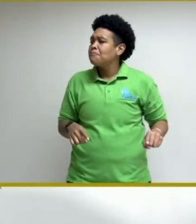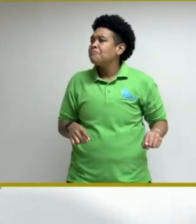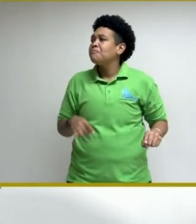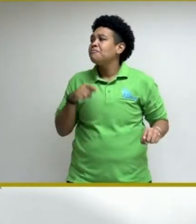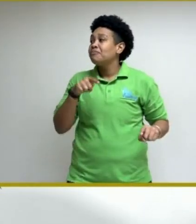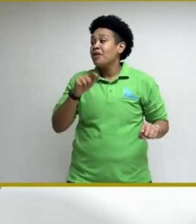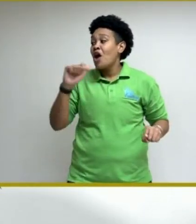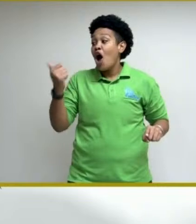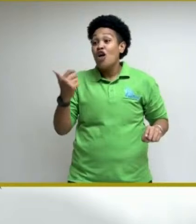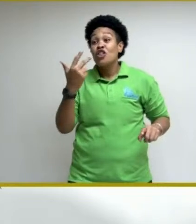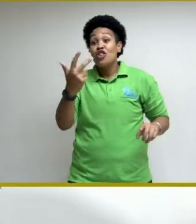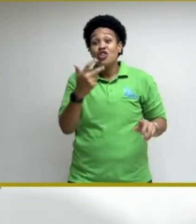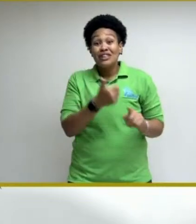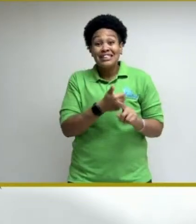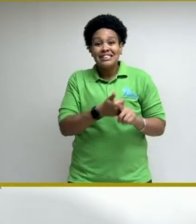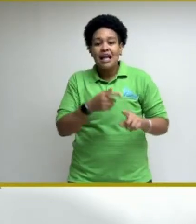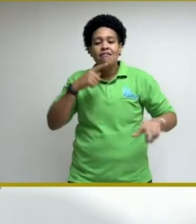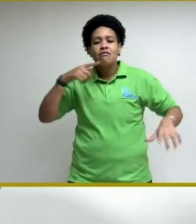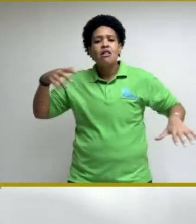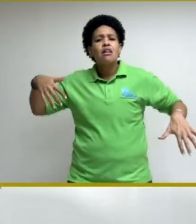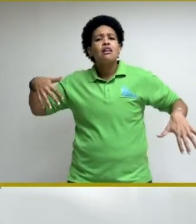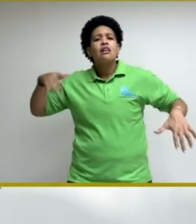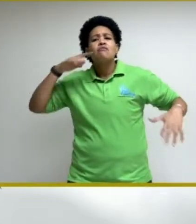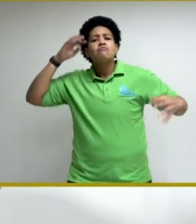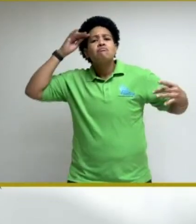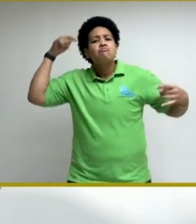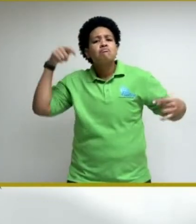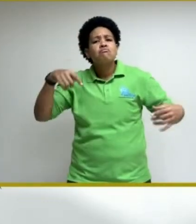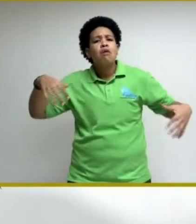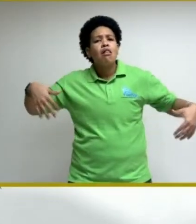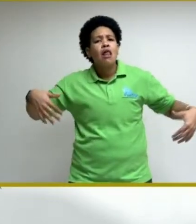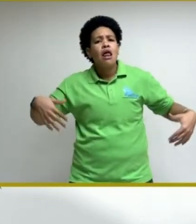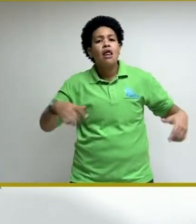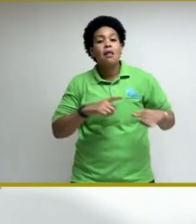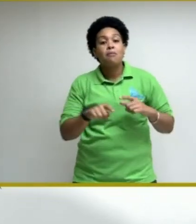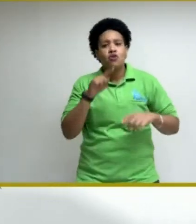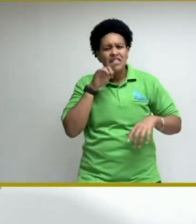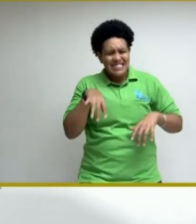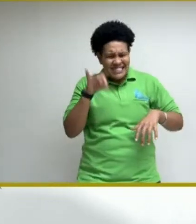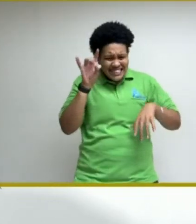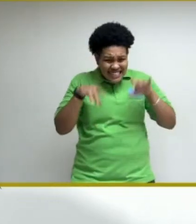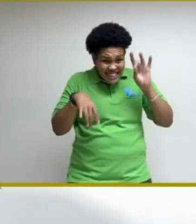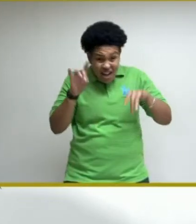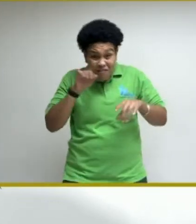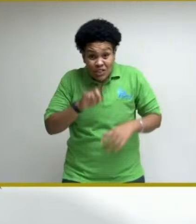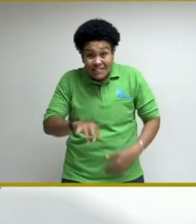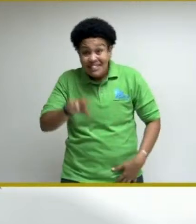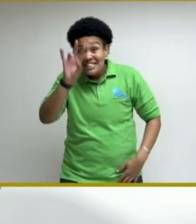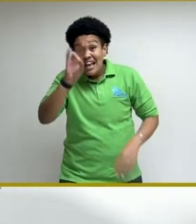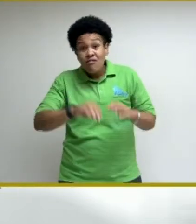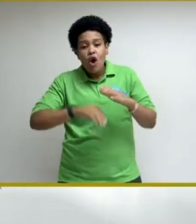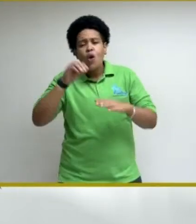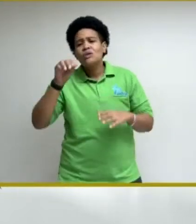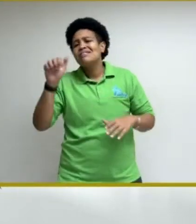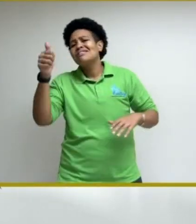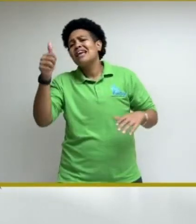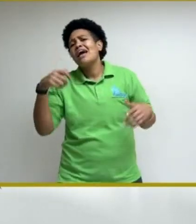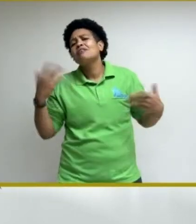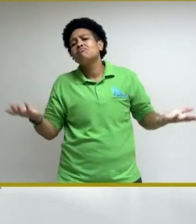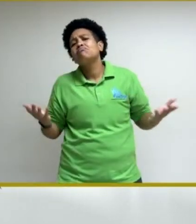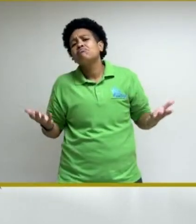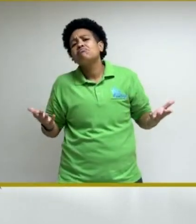the other 3 are not so considered. But the discovery of the 7 of 10